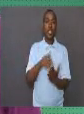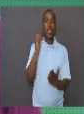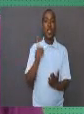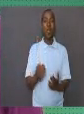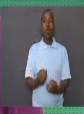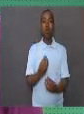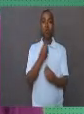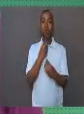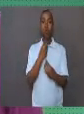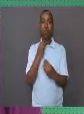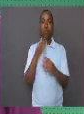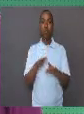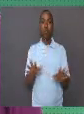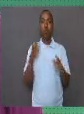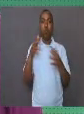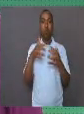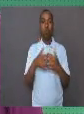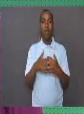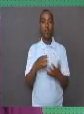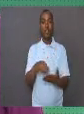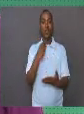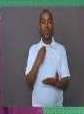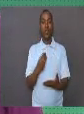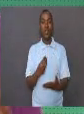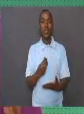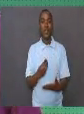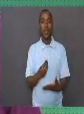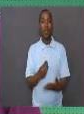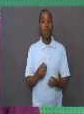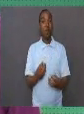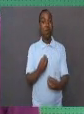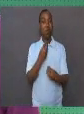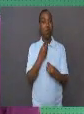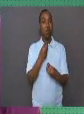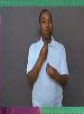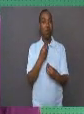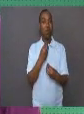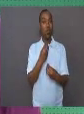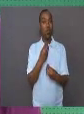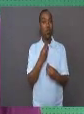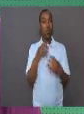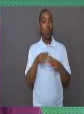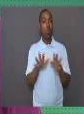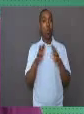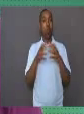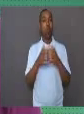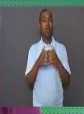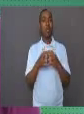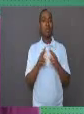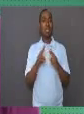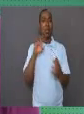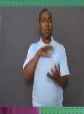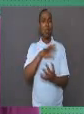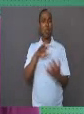webs. Food webs are a more complex and realistic way